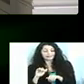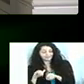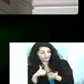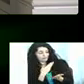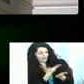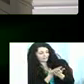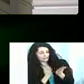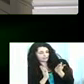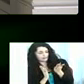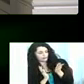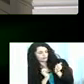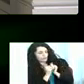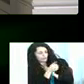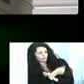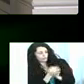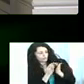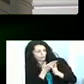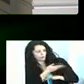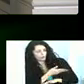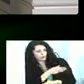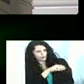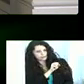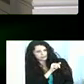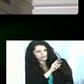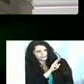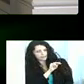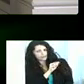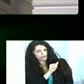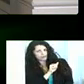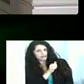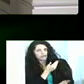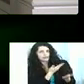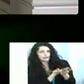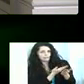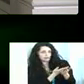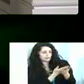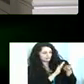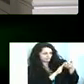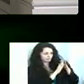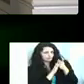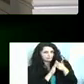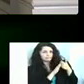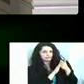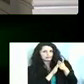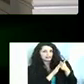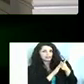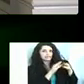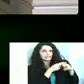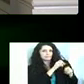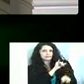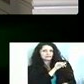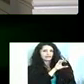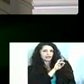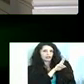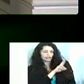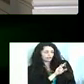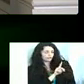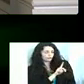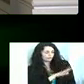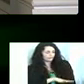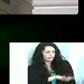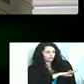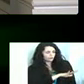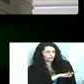Samaria. He came into Sychar, a Samaritan village that bordered the field that Jacob had given his son